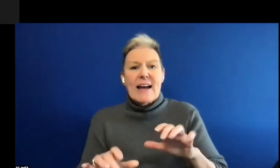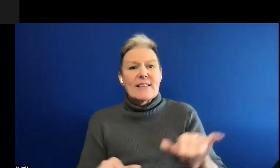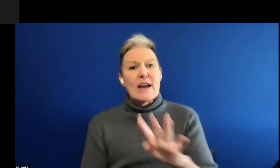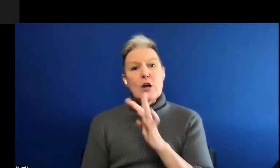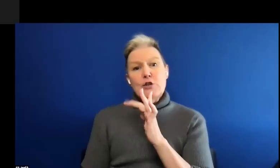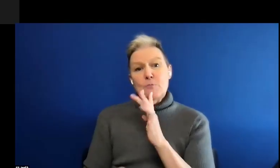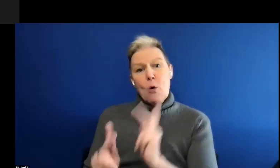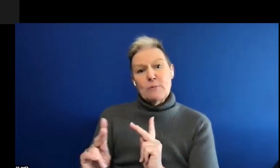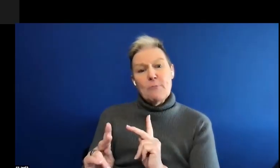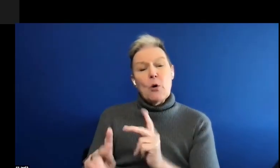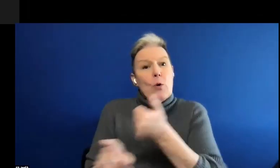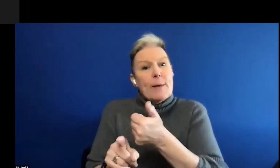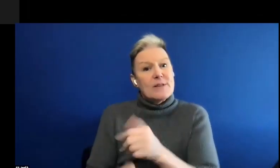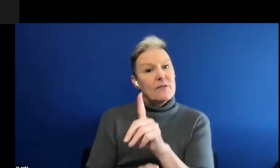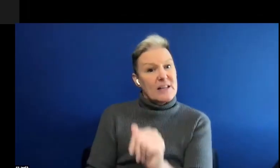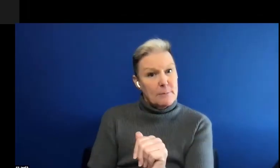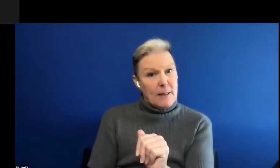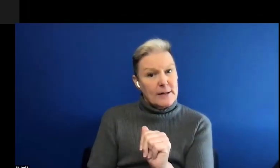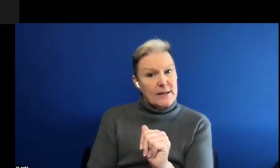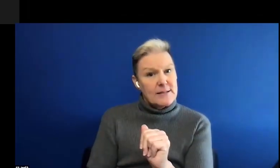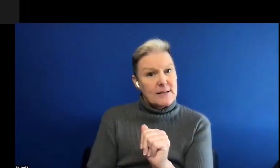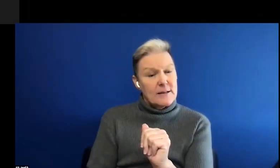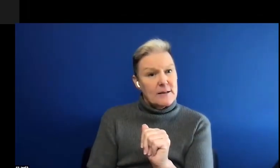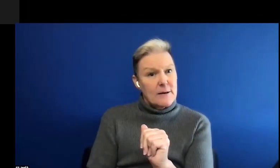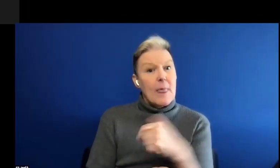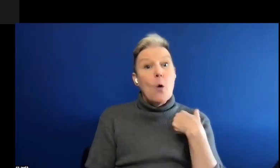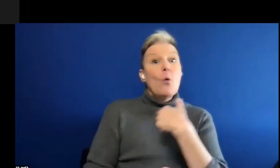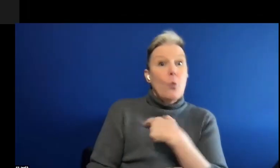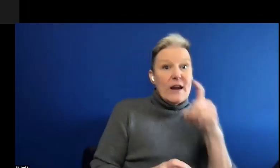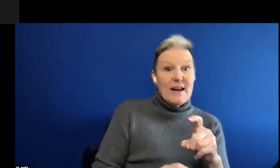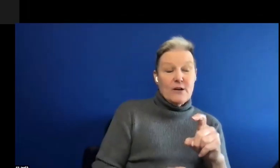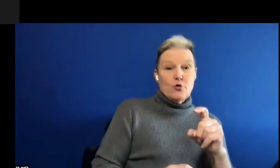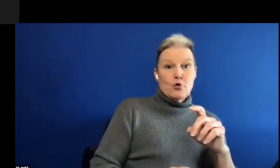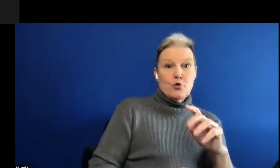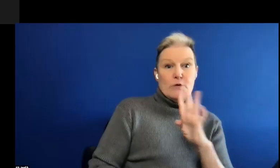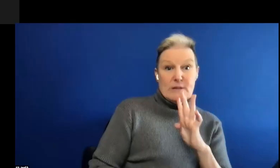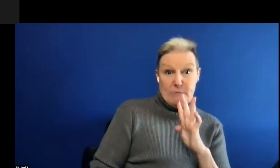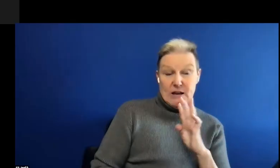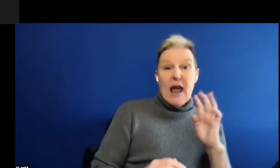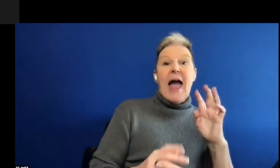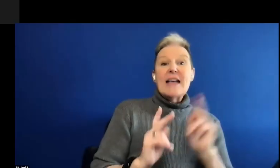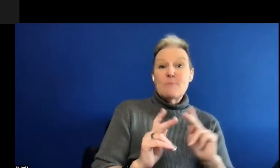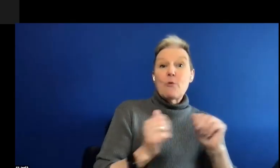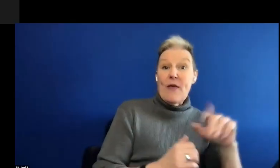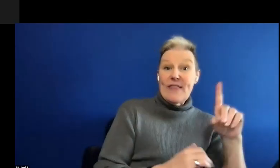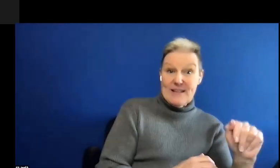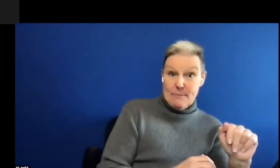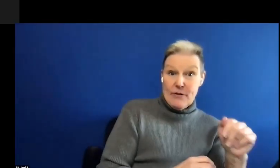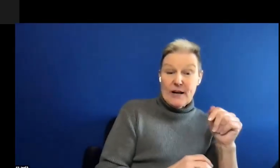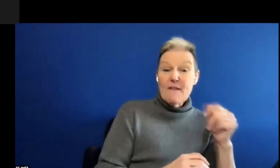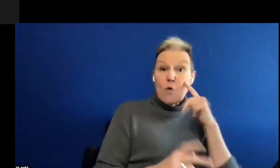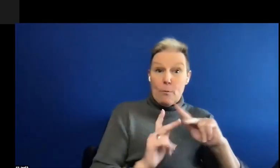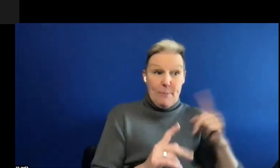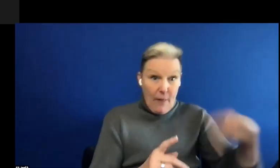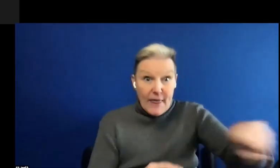have disabilities, and we need to speak as people with disabilities to those that